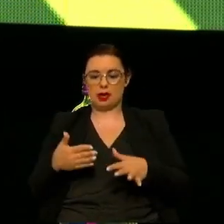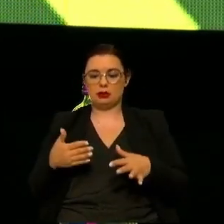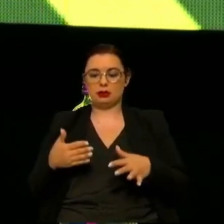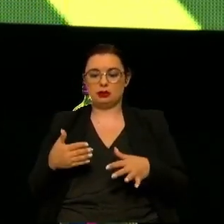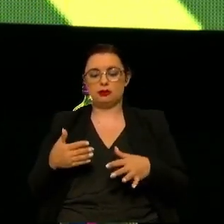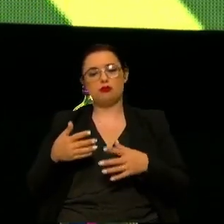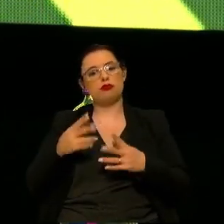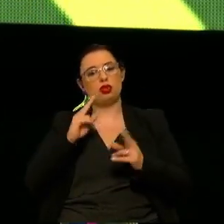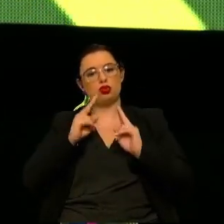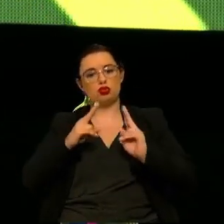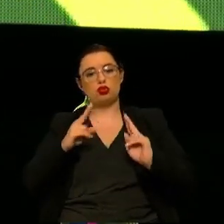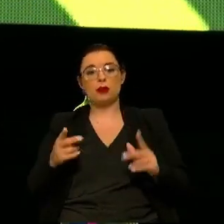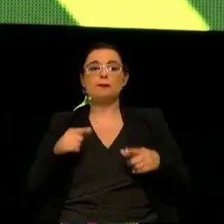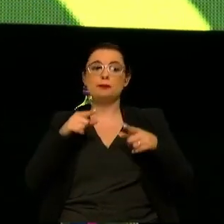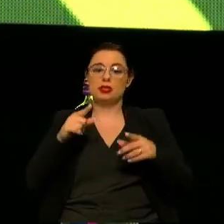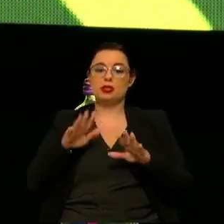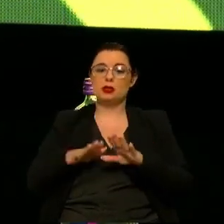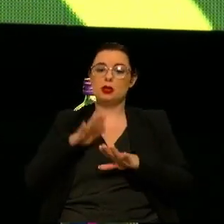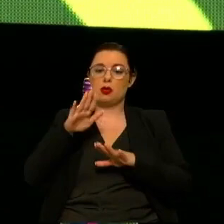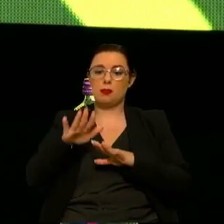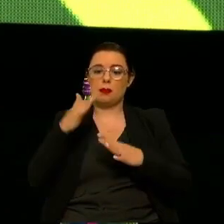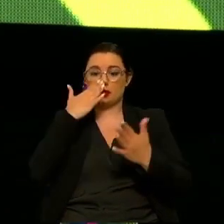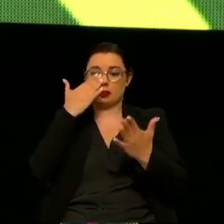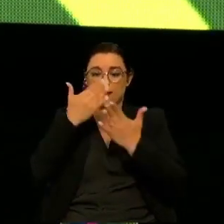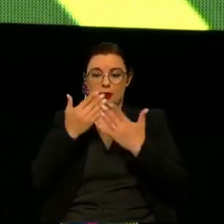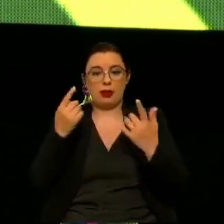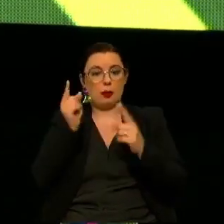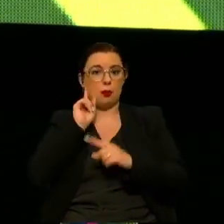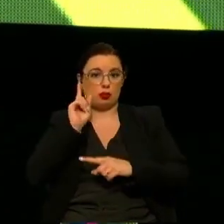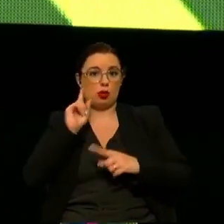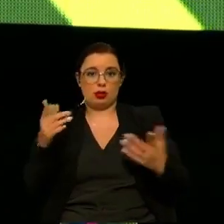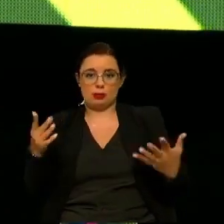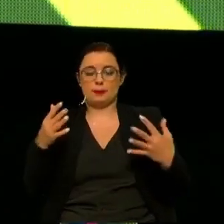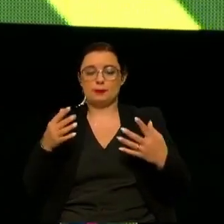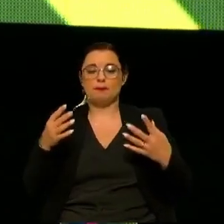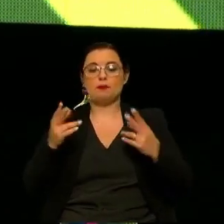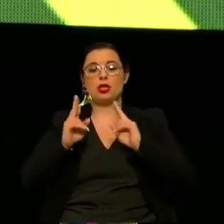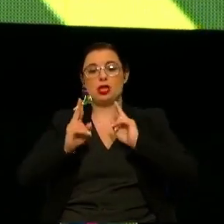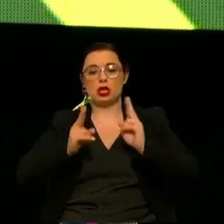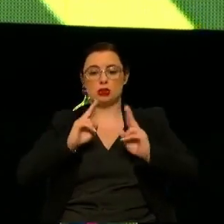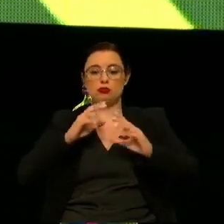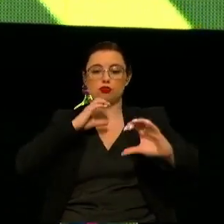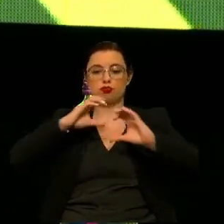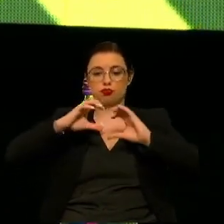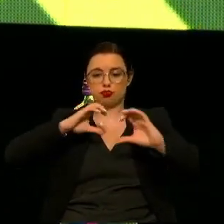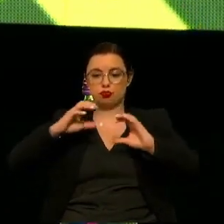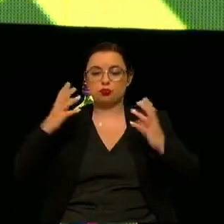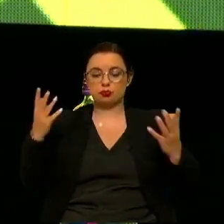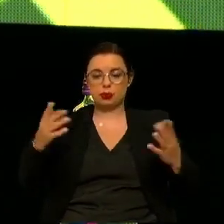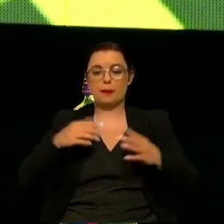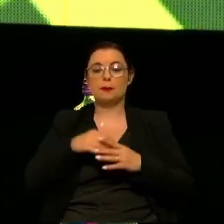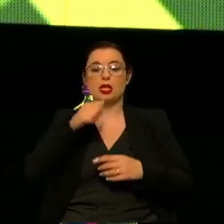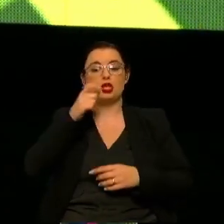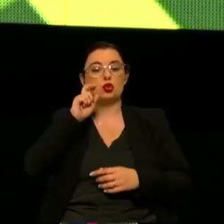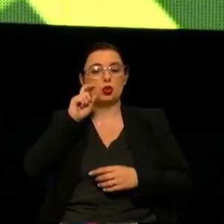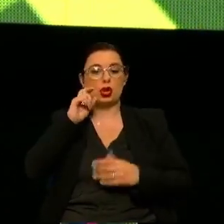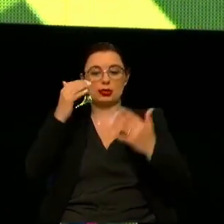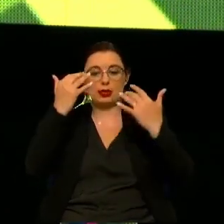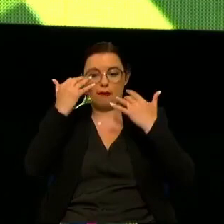to industrialization. And this is also a huge step that is very important